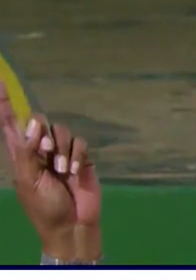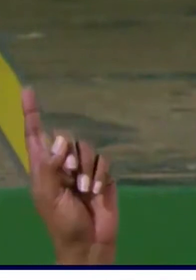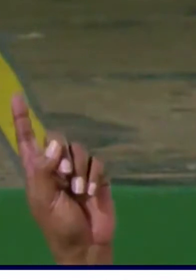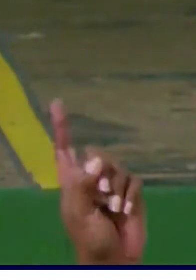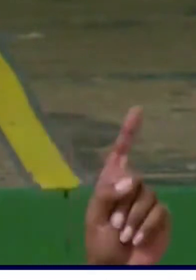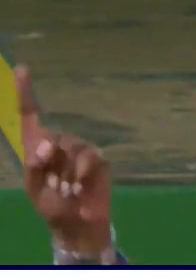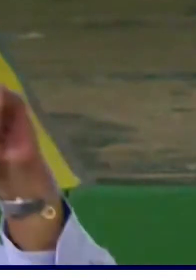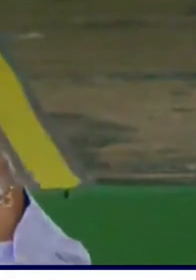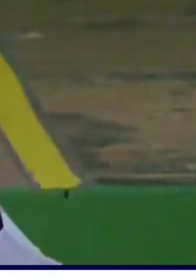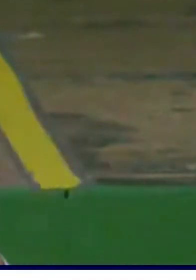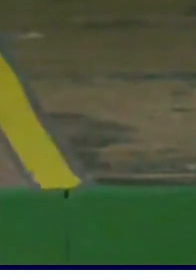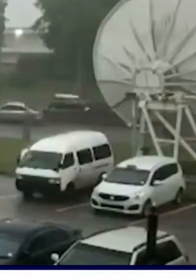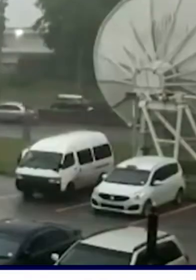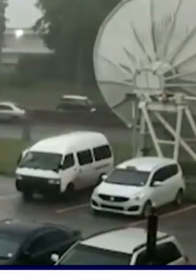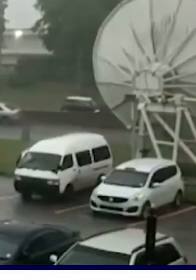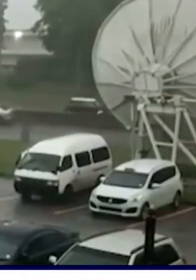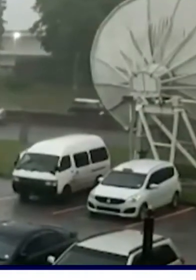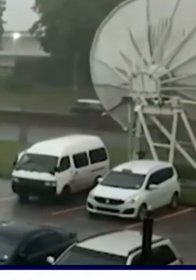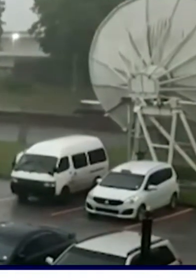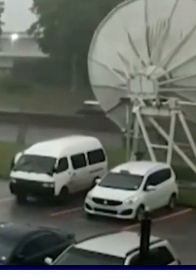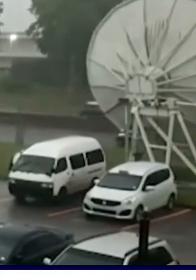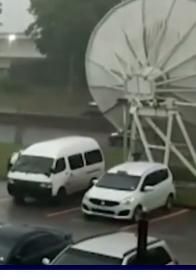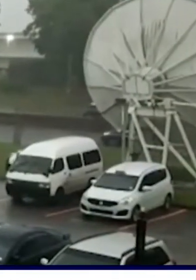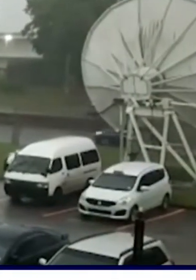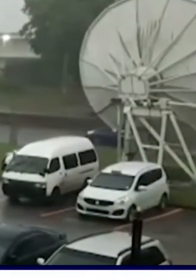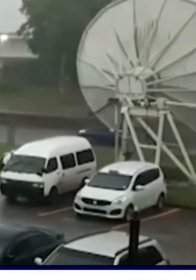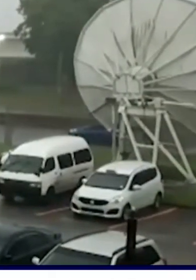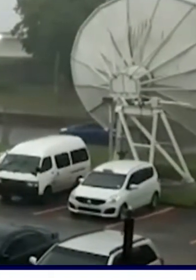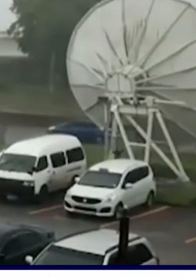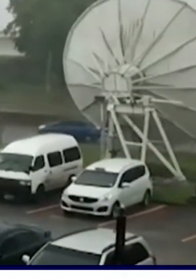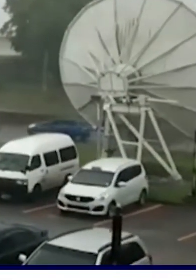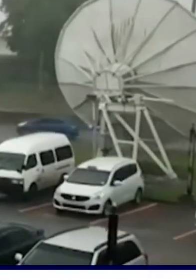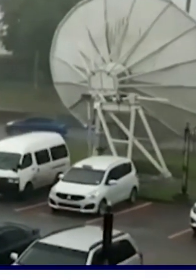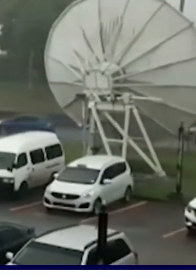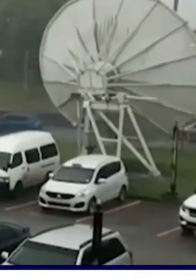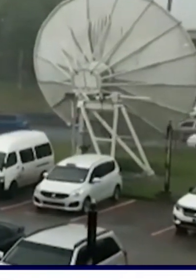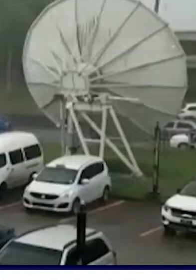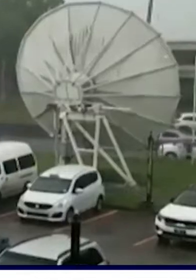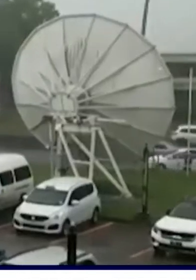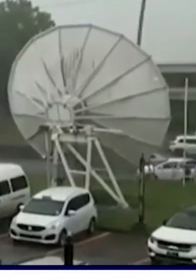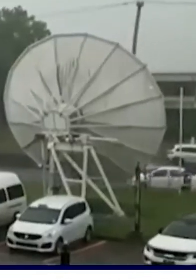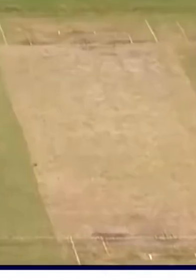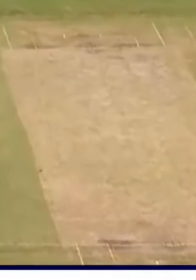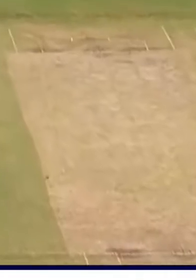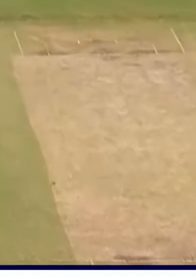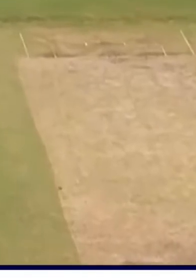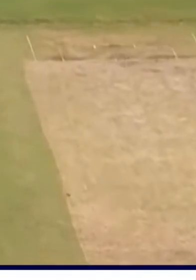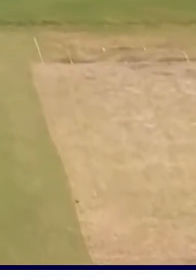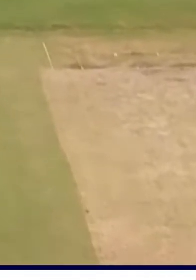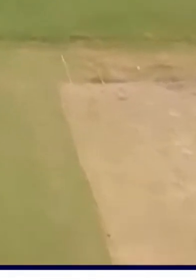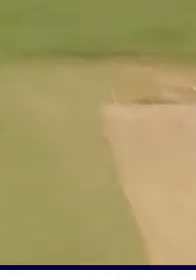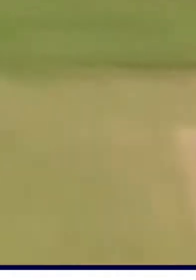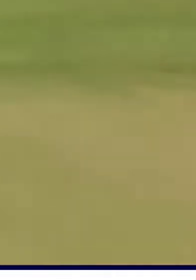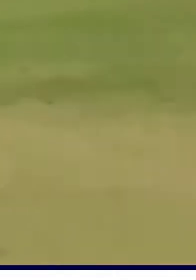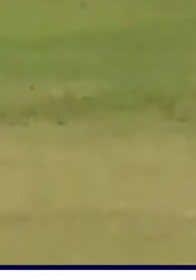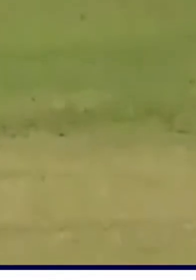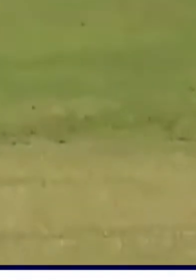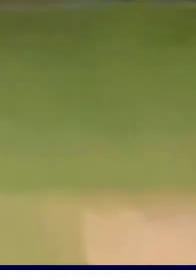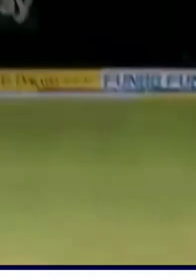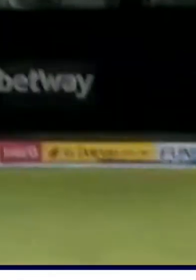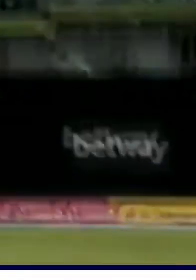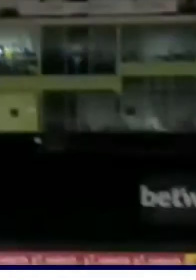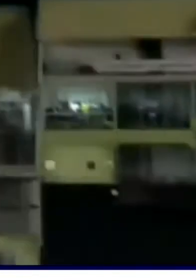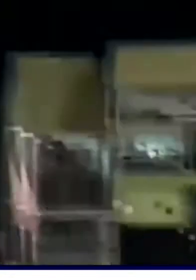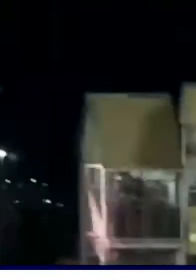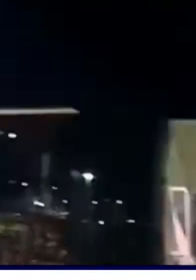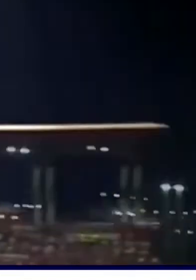develop the tourism industry. Unstable weather conditions continue to affect Barbados. And in sports,